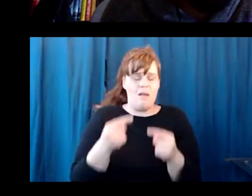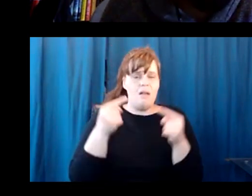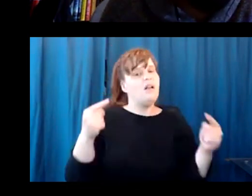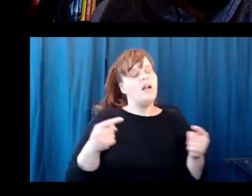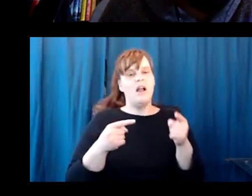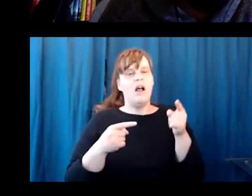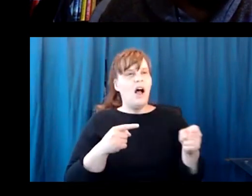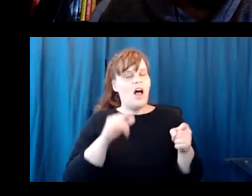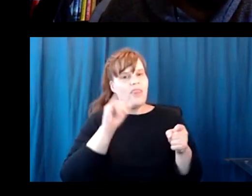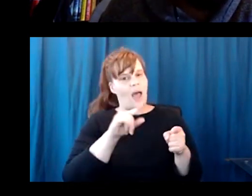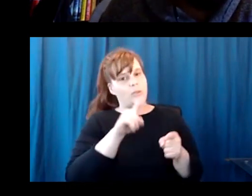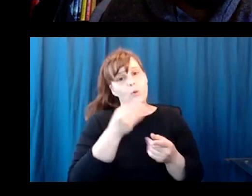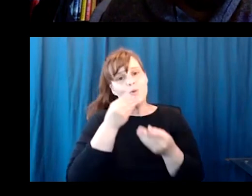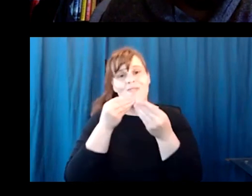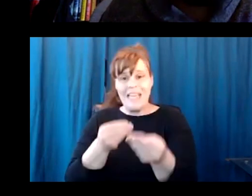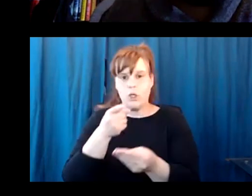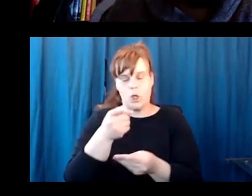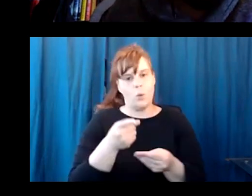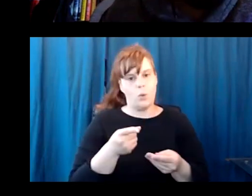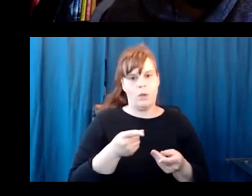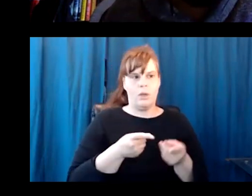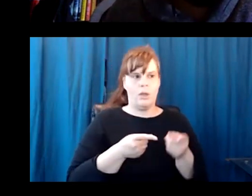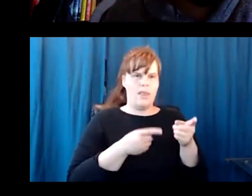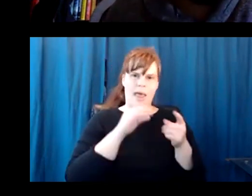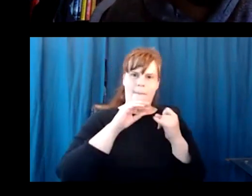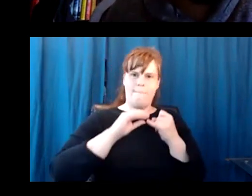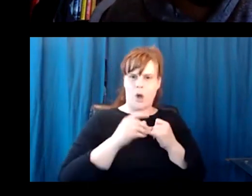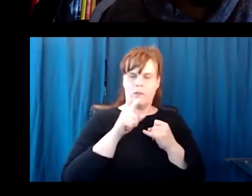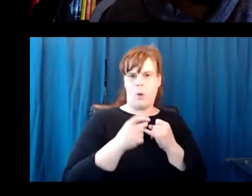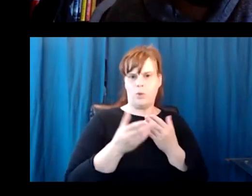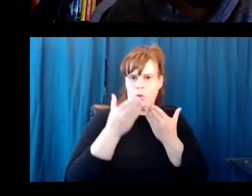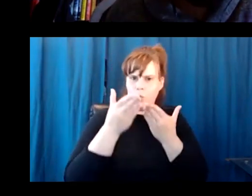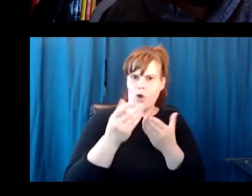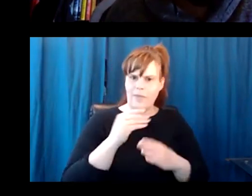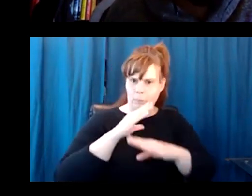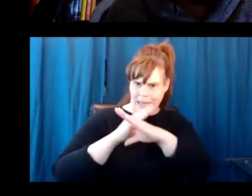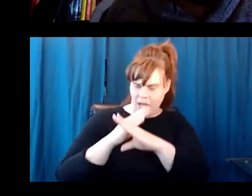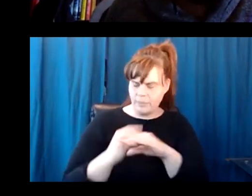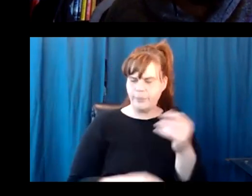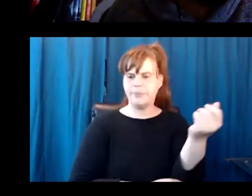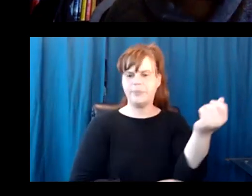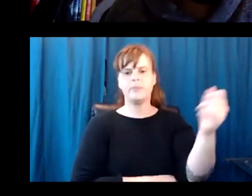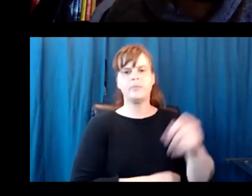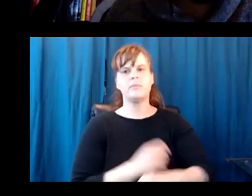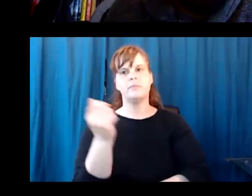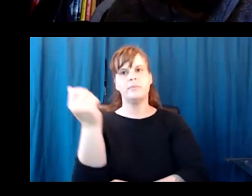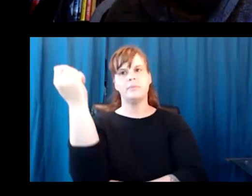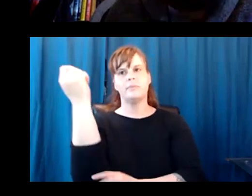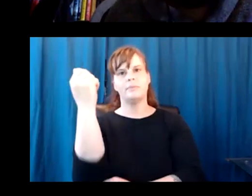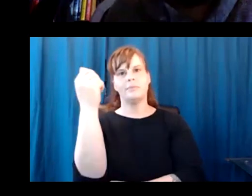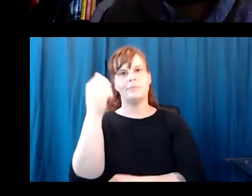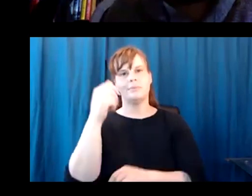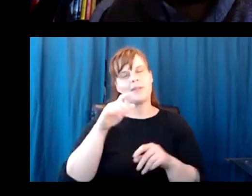was supposed to nourish you, a berry that was supposed to serve and protect. Basically, berries are